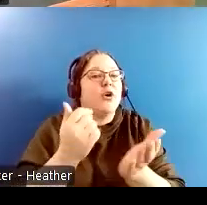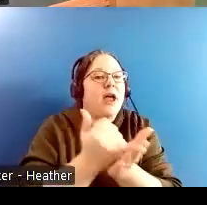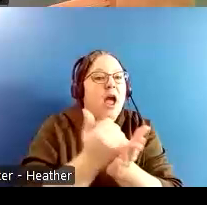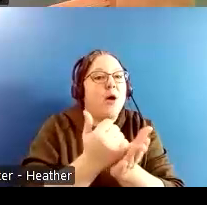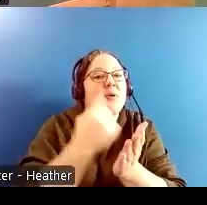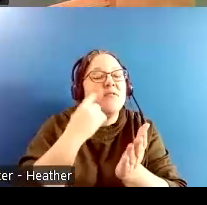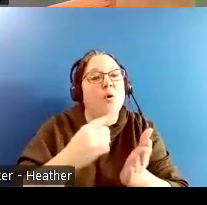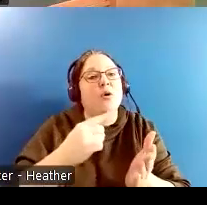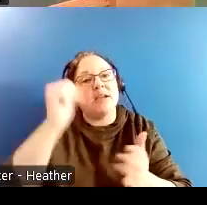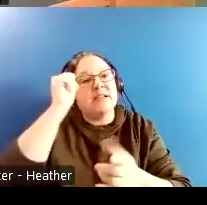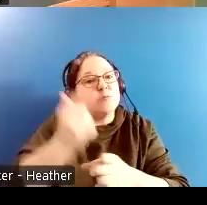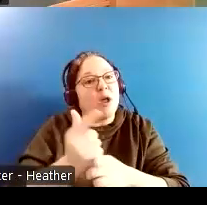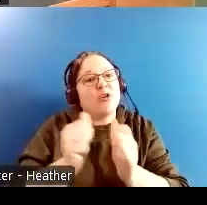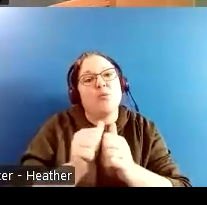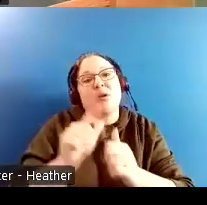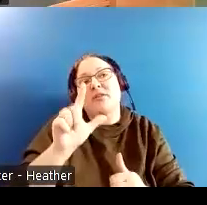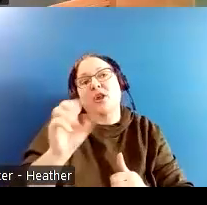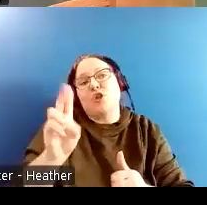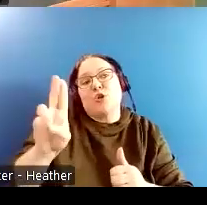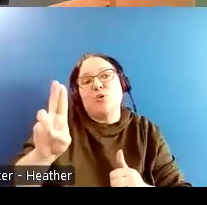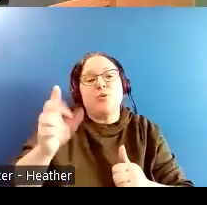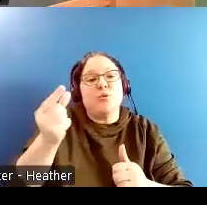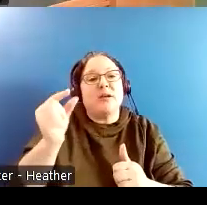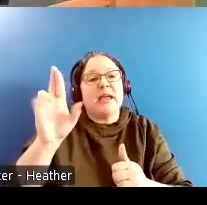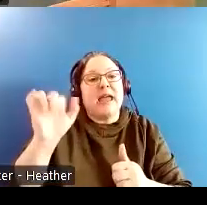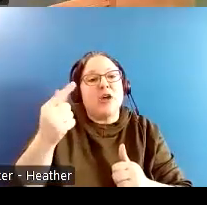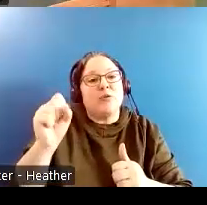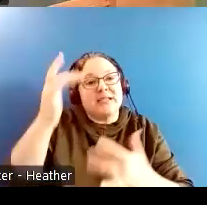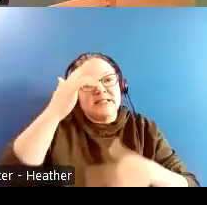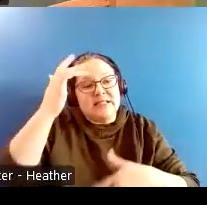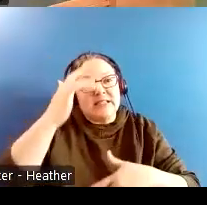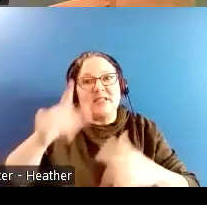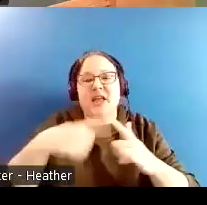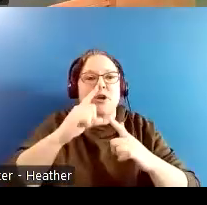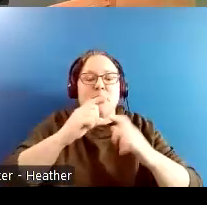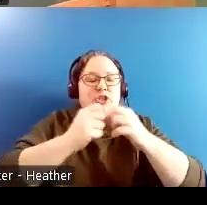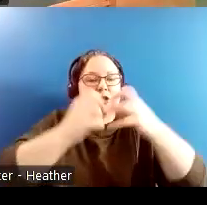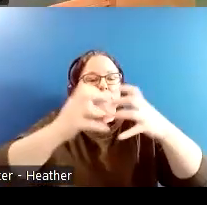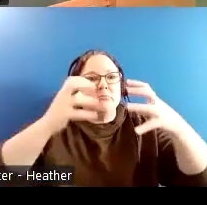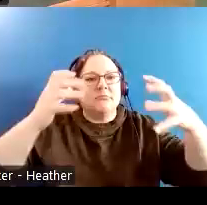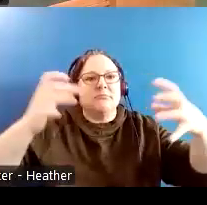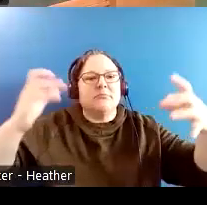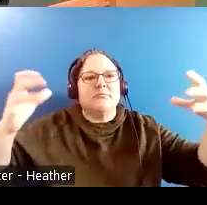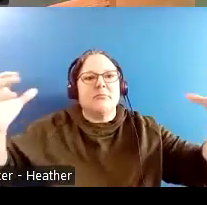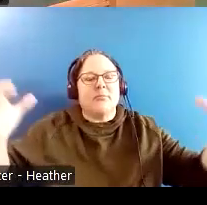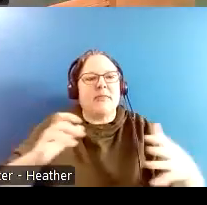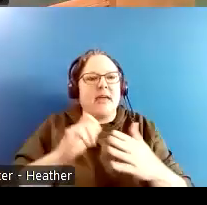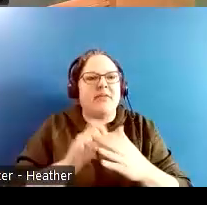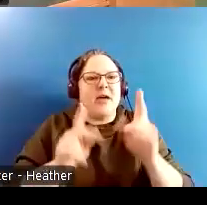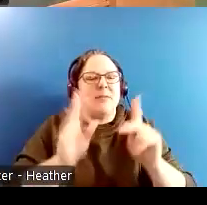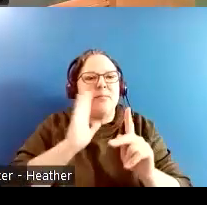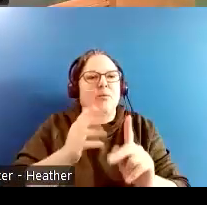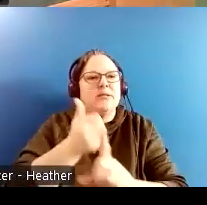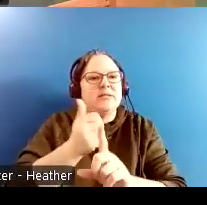then Patients Like Me really took off, 80,000, 100,000, 200, 300,000 users that would kind of self-identify into